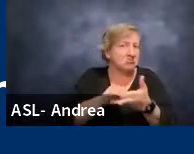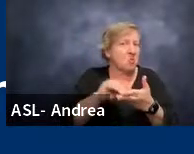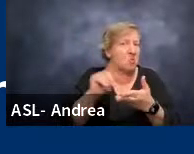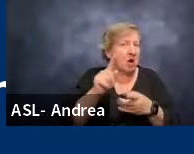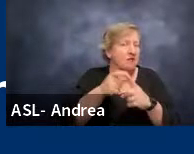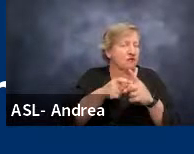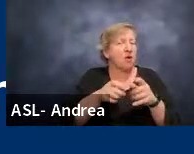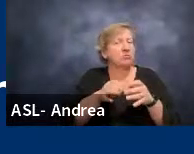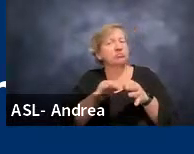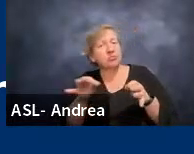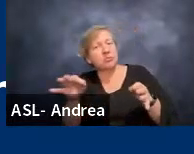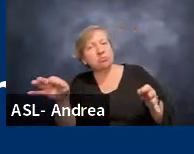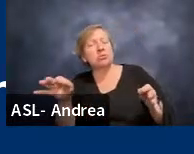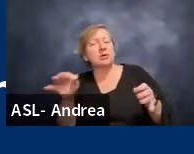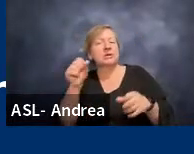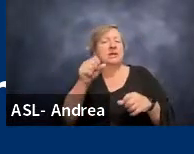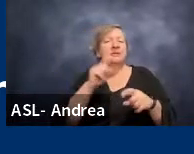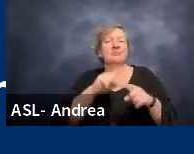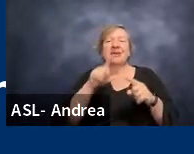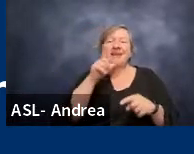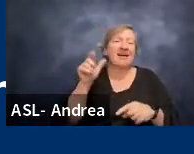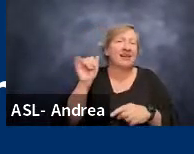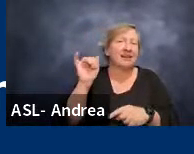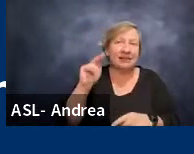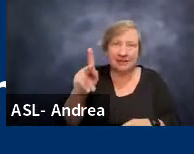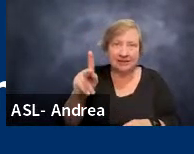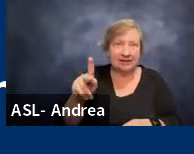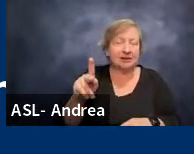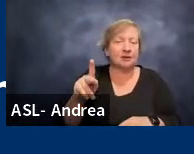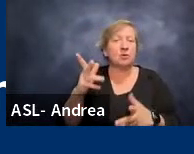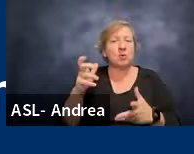make sure that we reference that in our response.